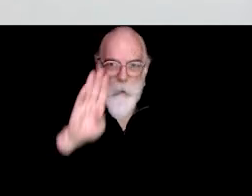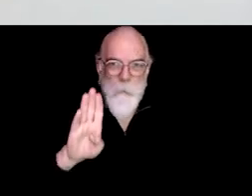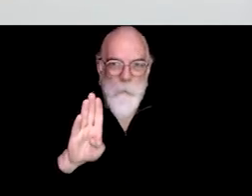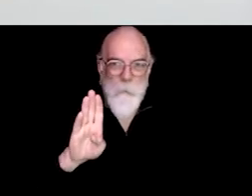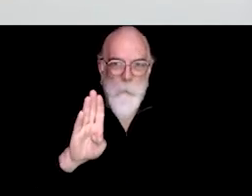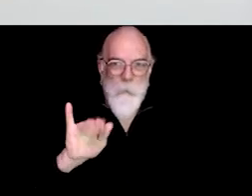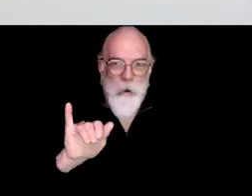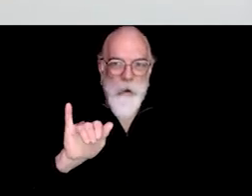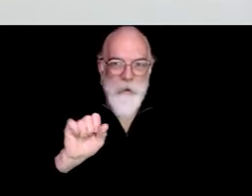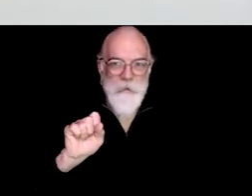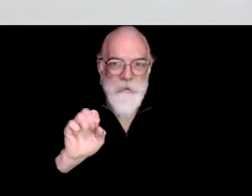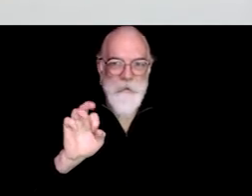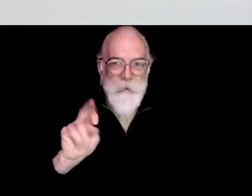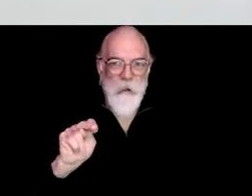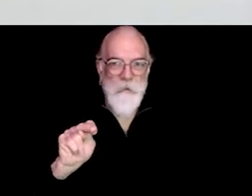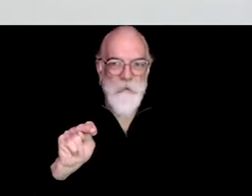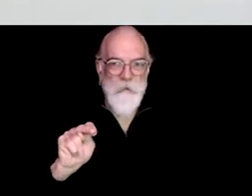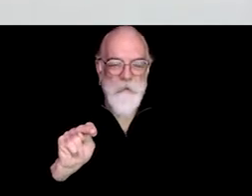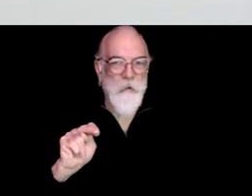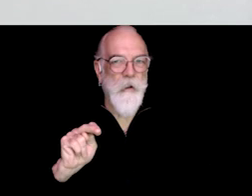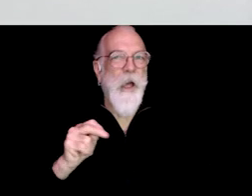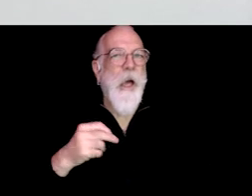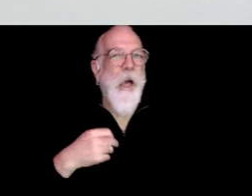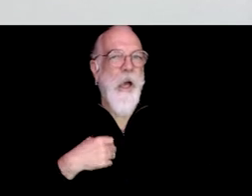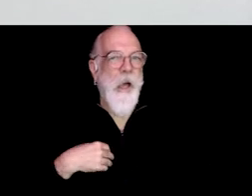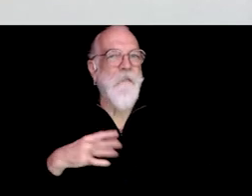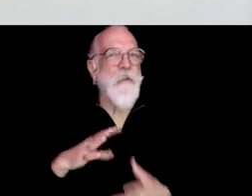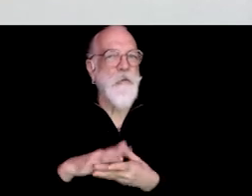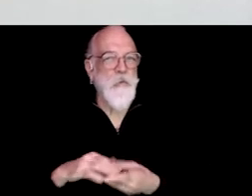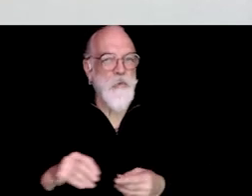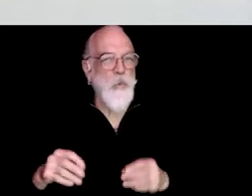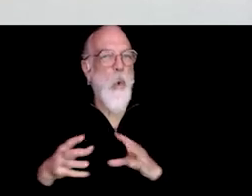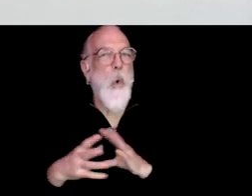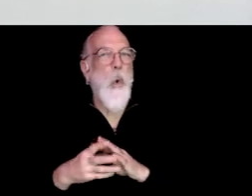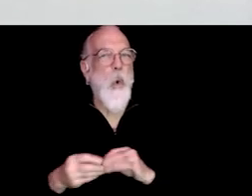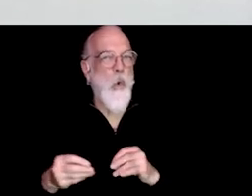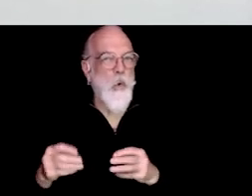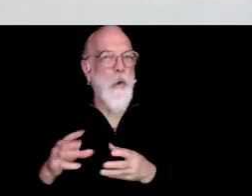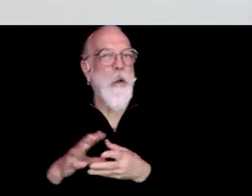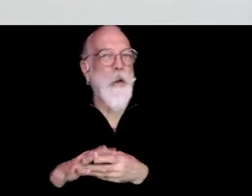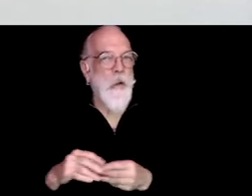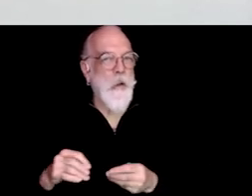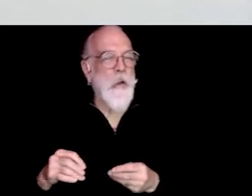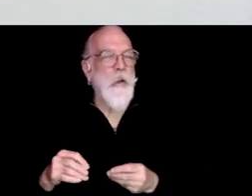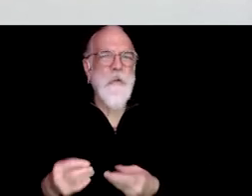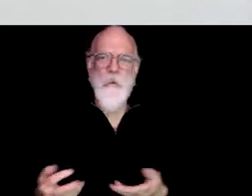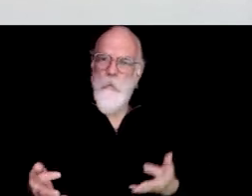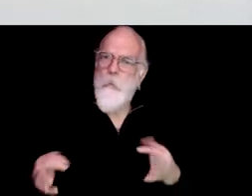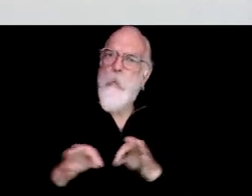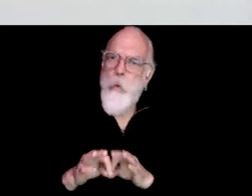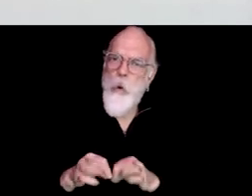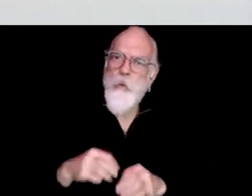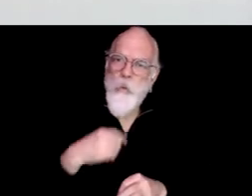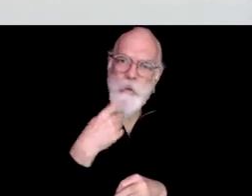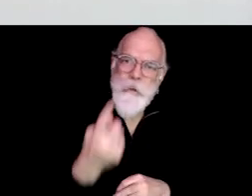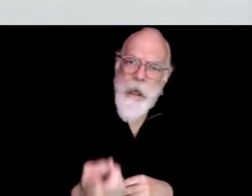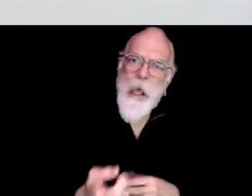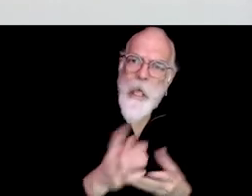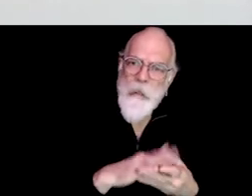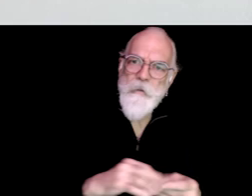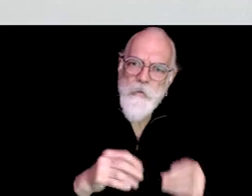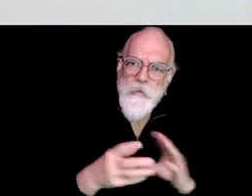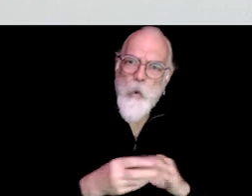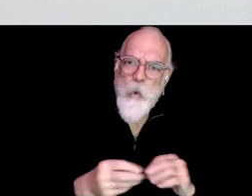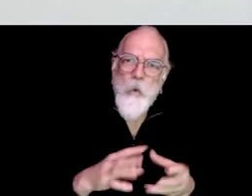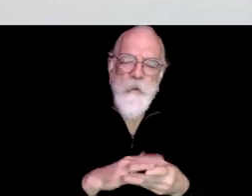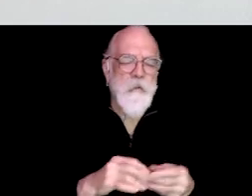and there's a story. You talk about storytelling and the importance of storytelling,